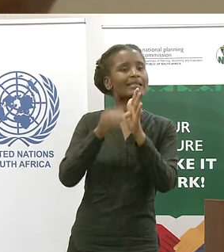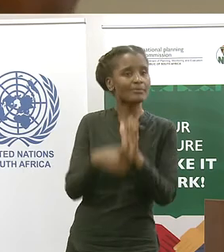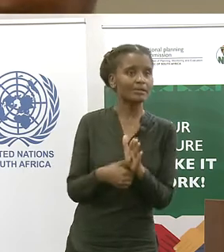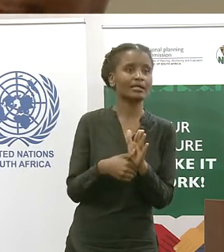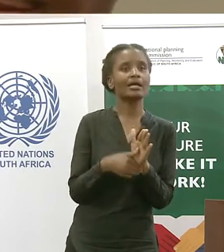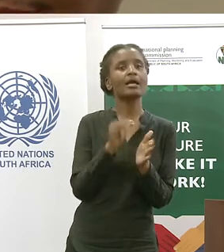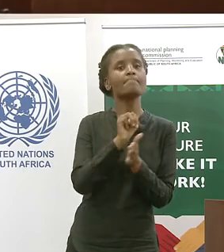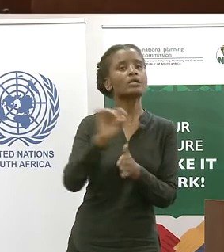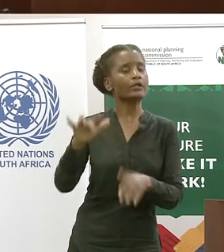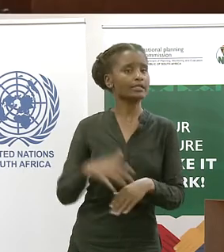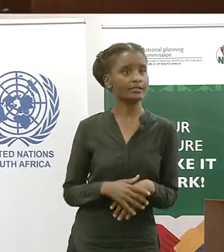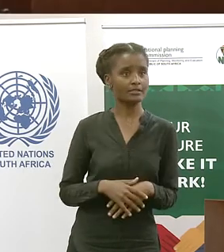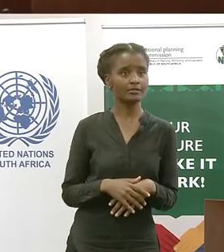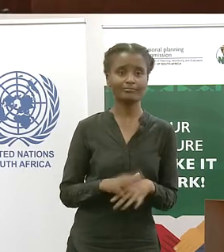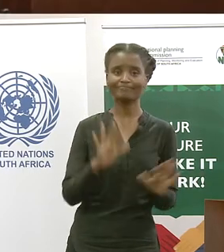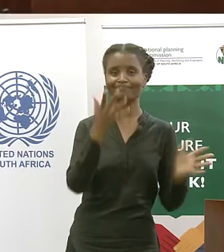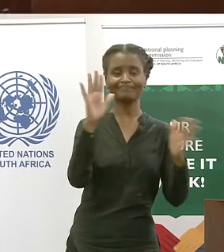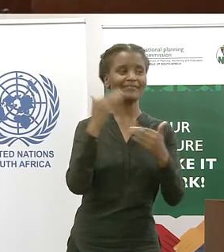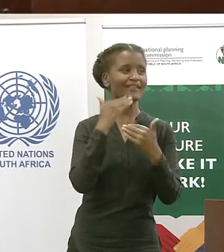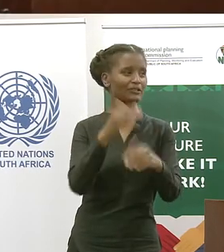good evening.